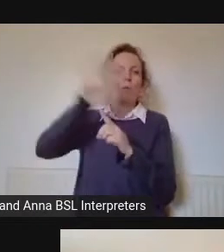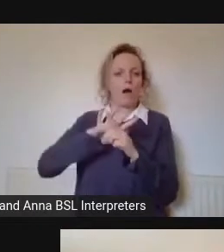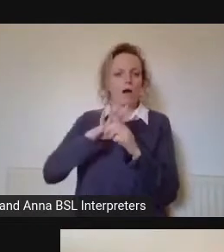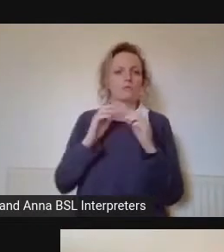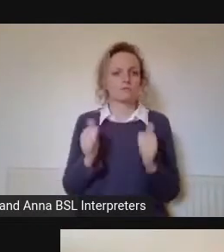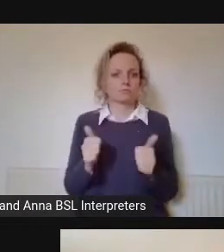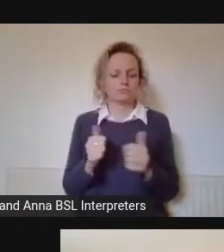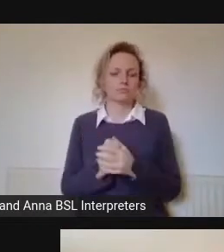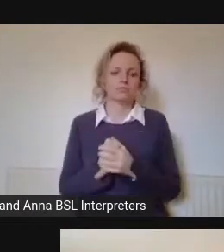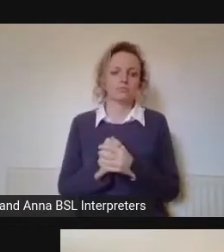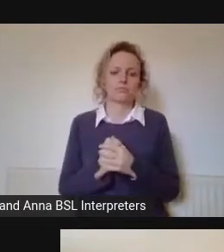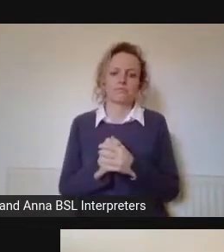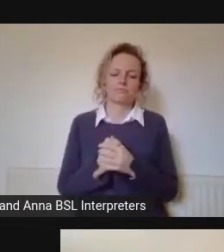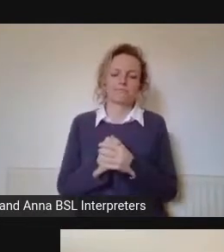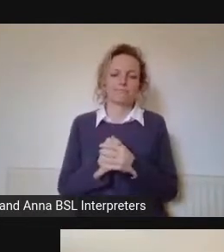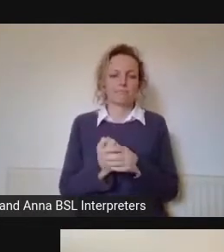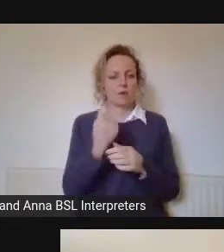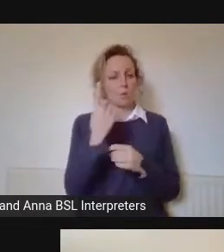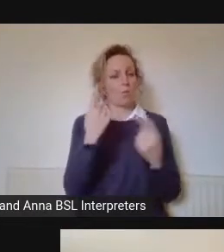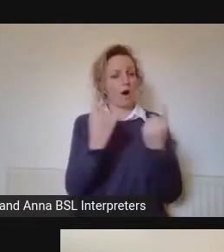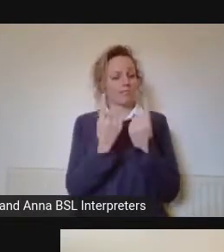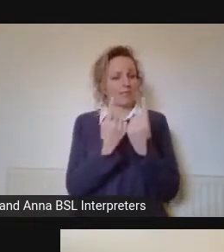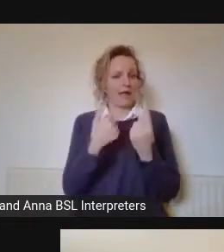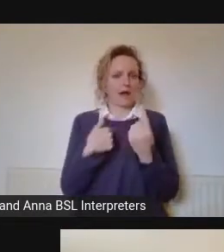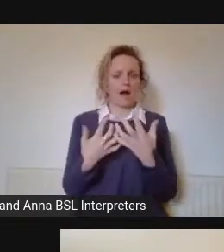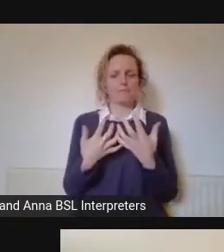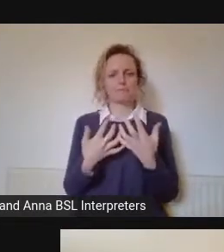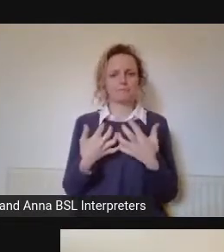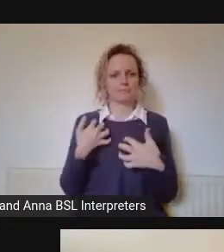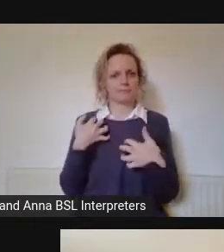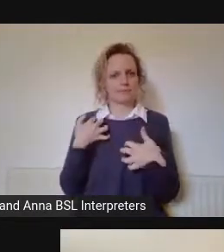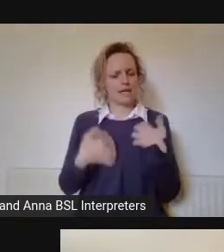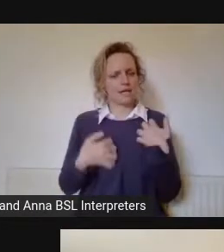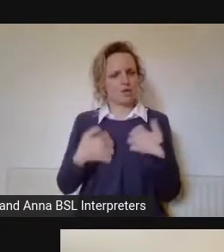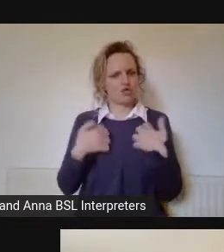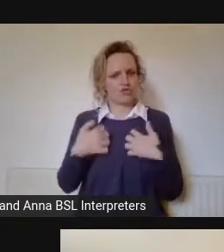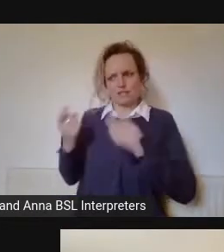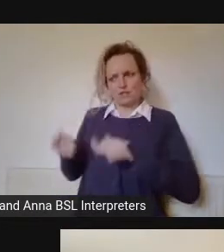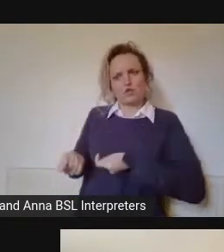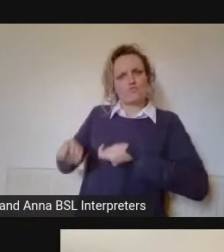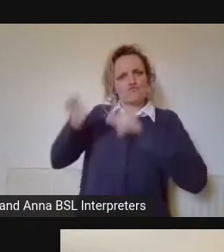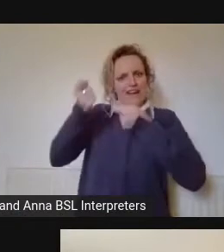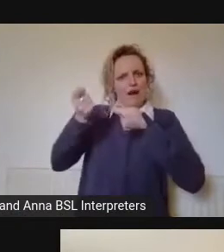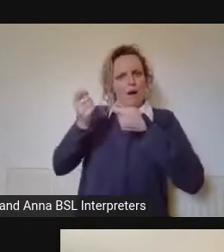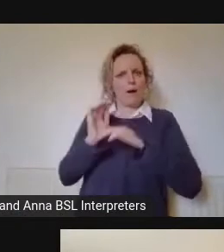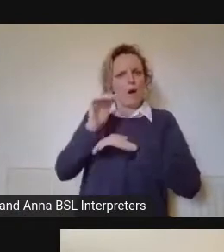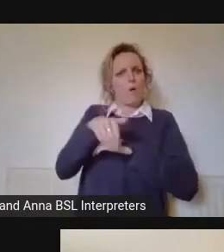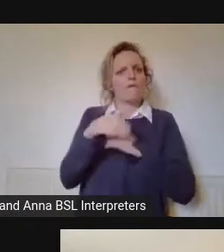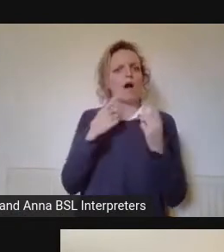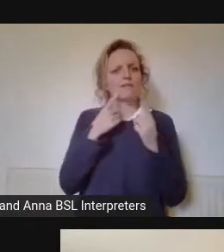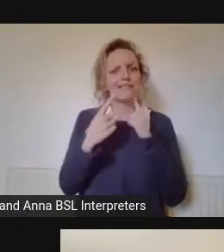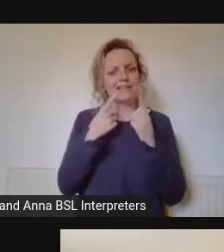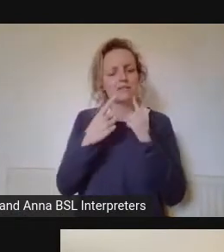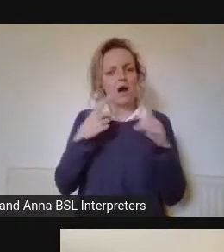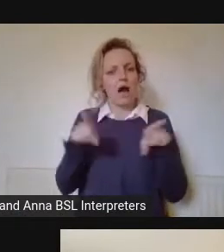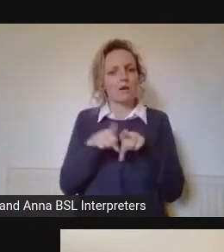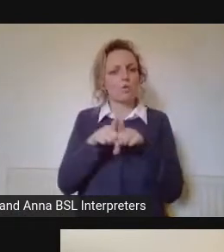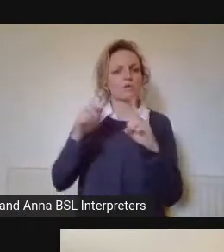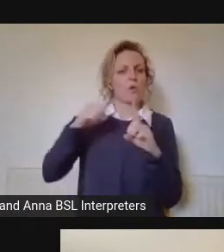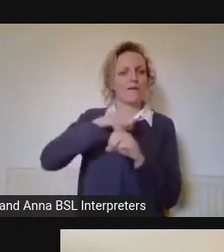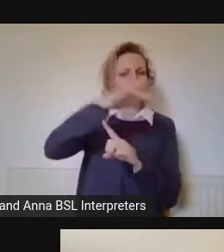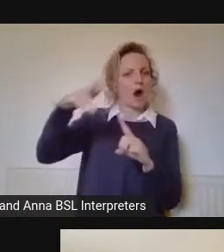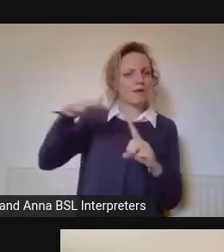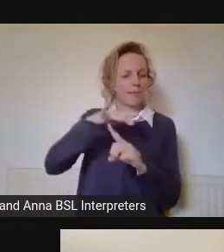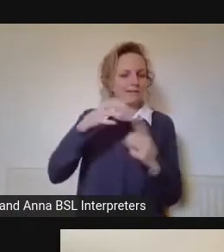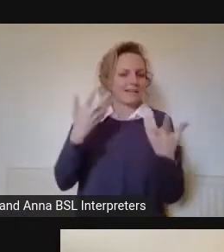was really keen to kind of flag with the panel on data and the environment was the richness in how this topic is now